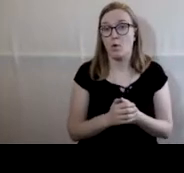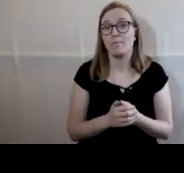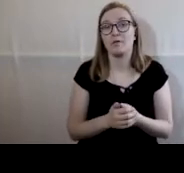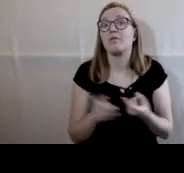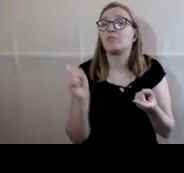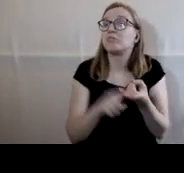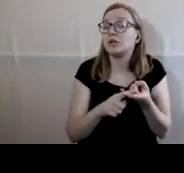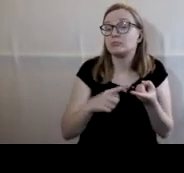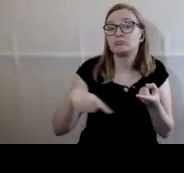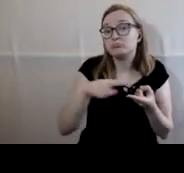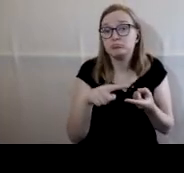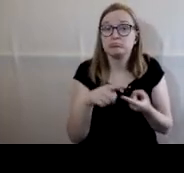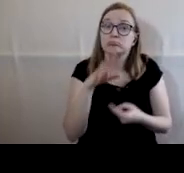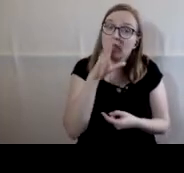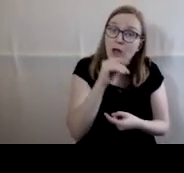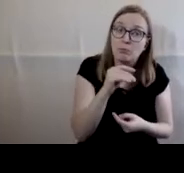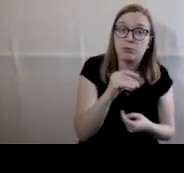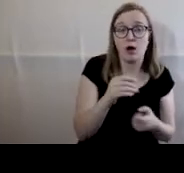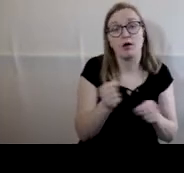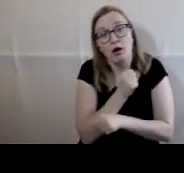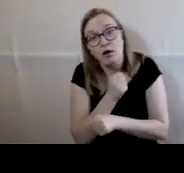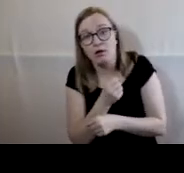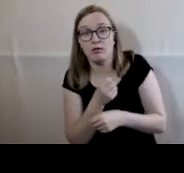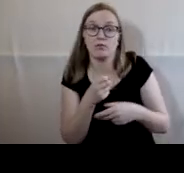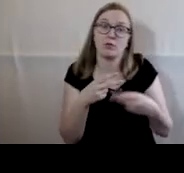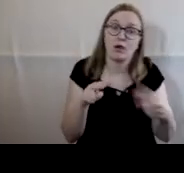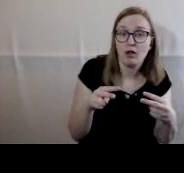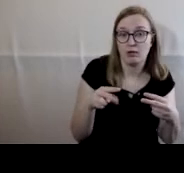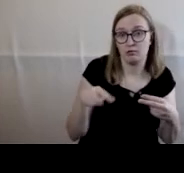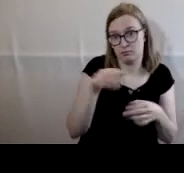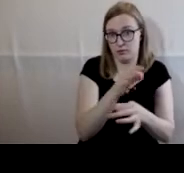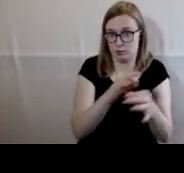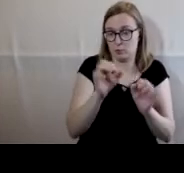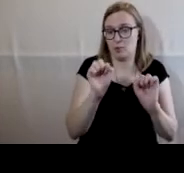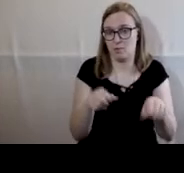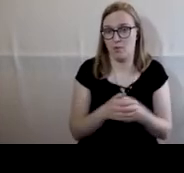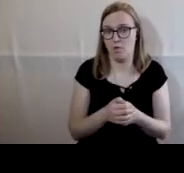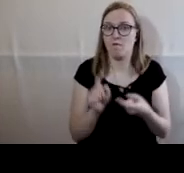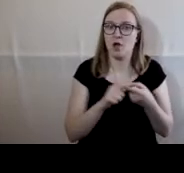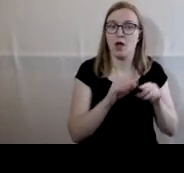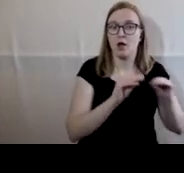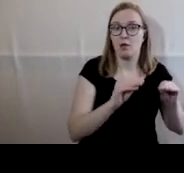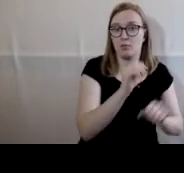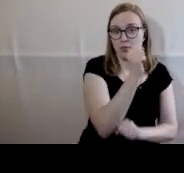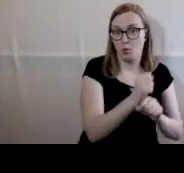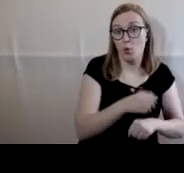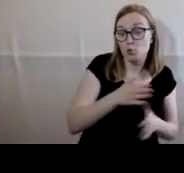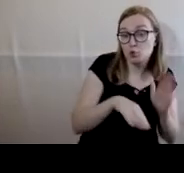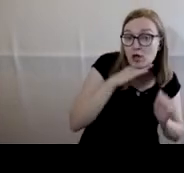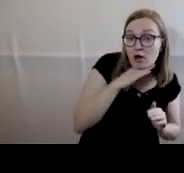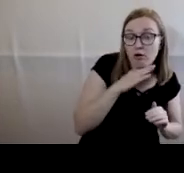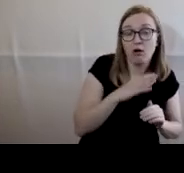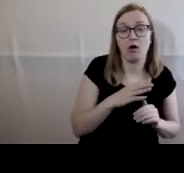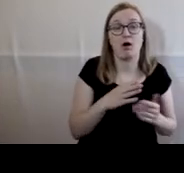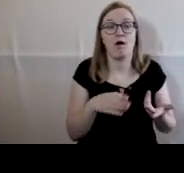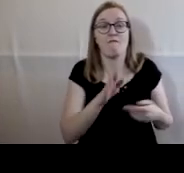have the capacity with your teachers, and also whether the interest would be there to